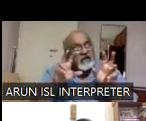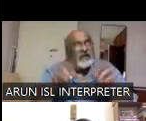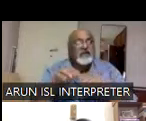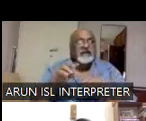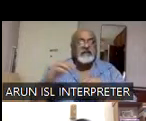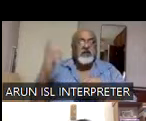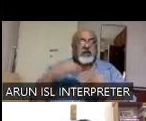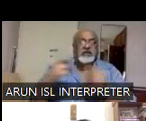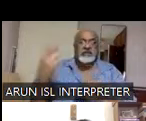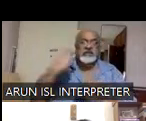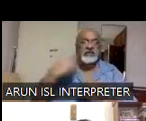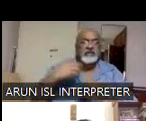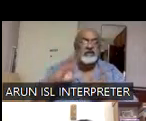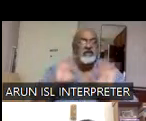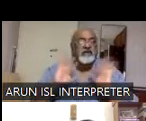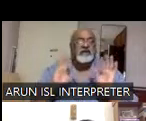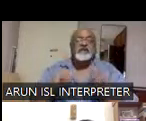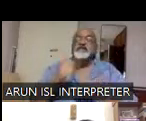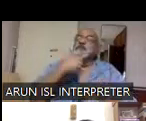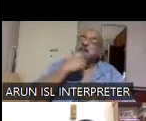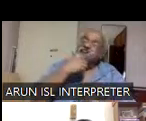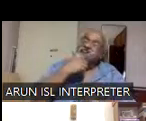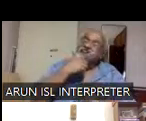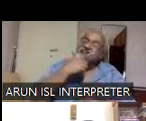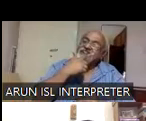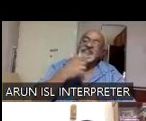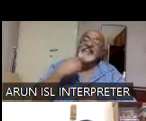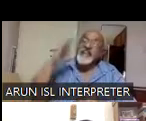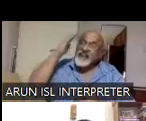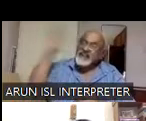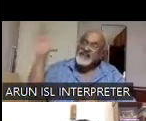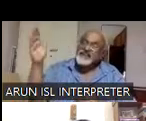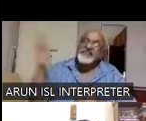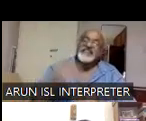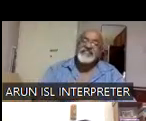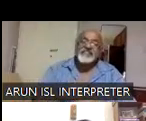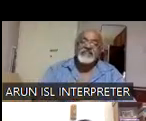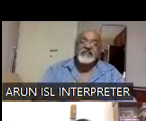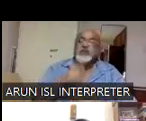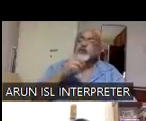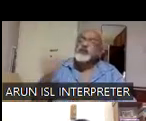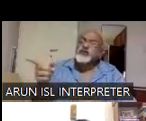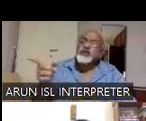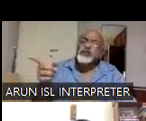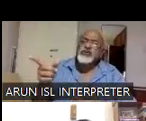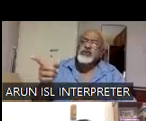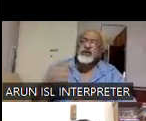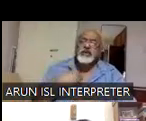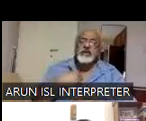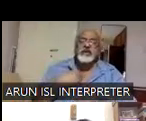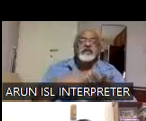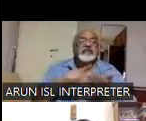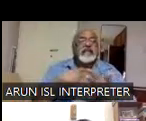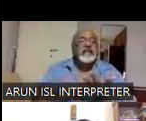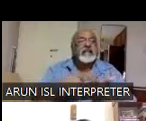you something. But this lady, she just smiled up and said, "Hello, who are you?" "I'm Teresa."